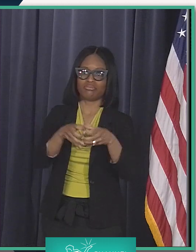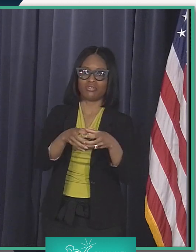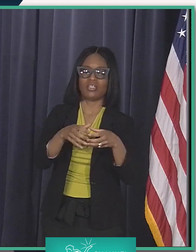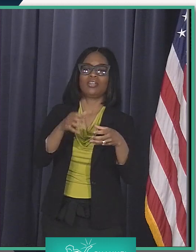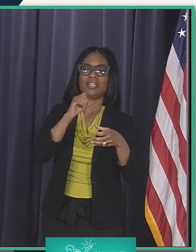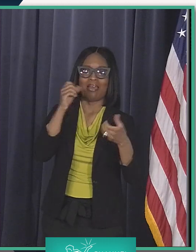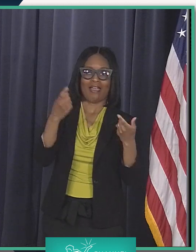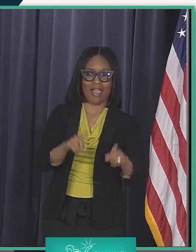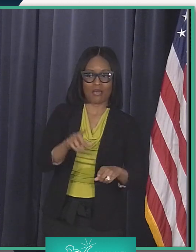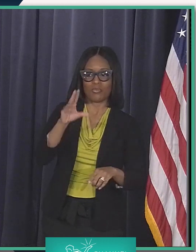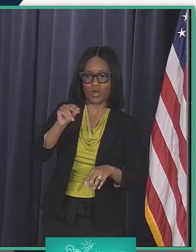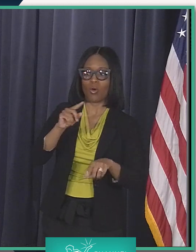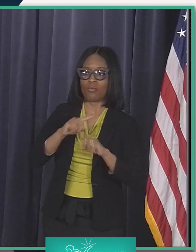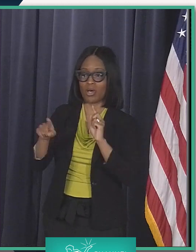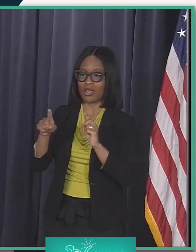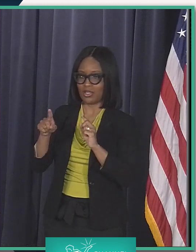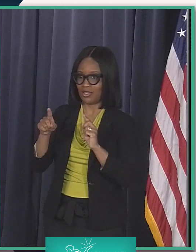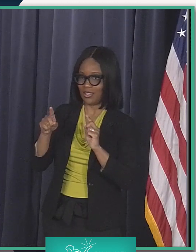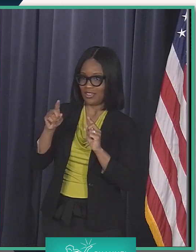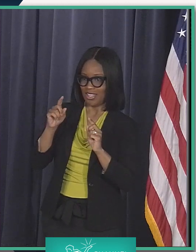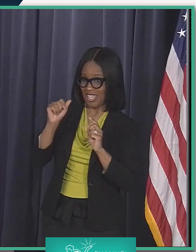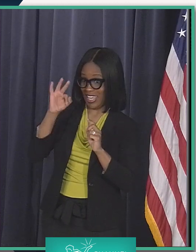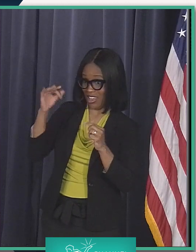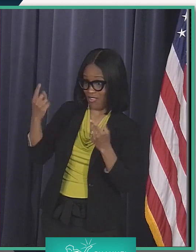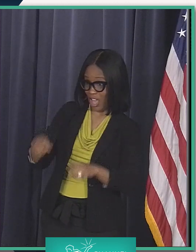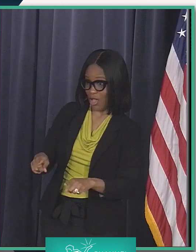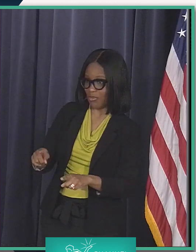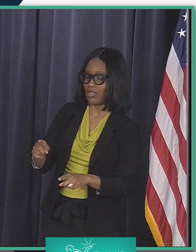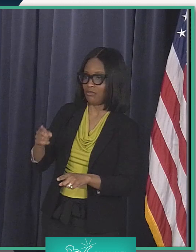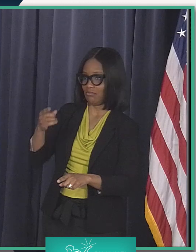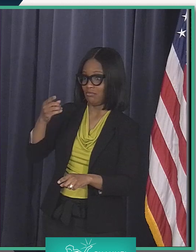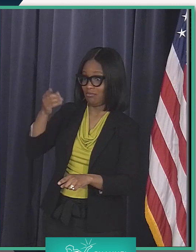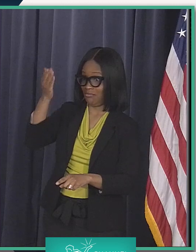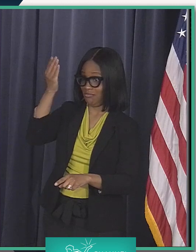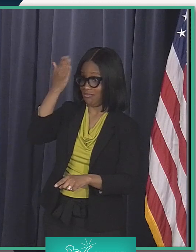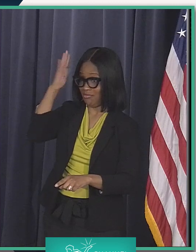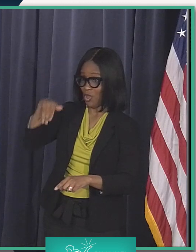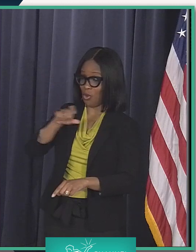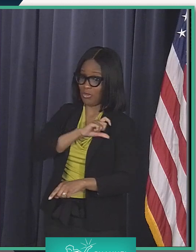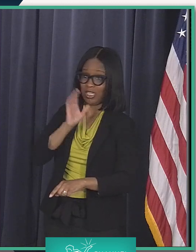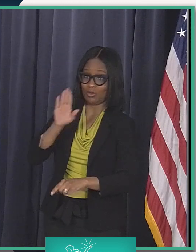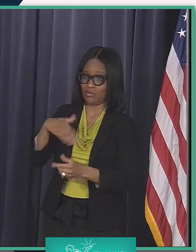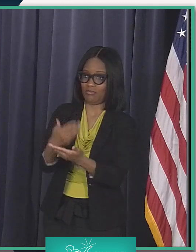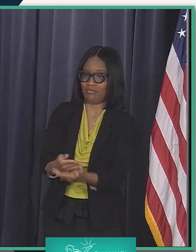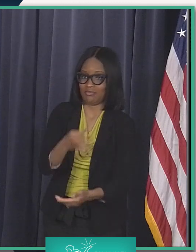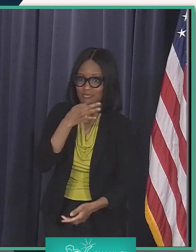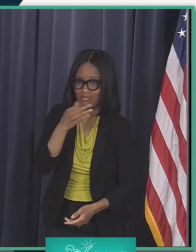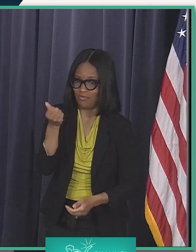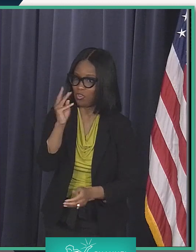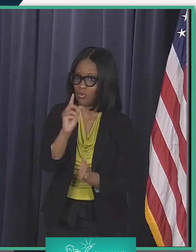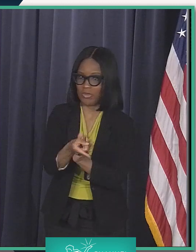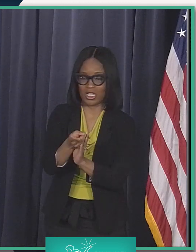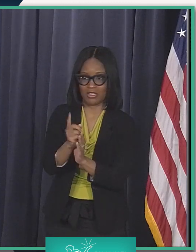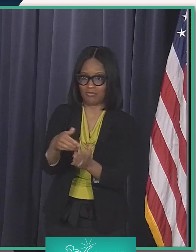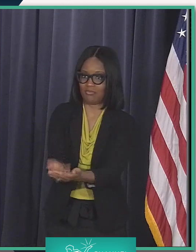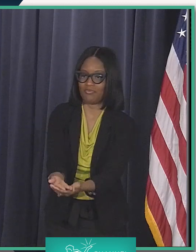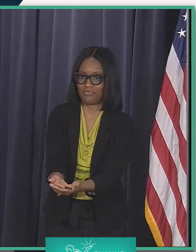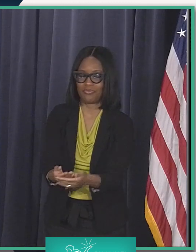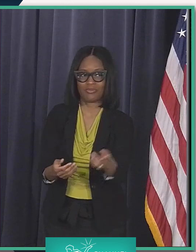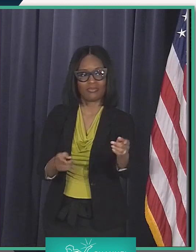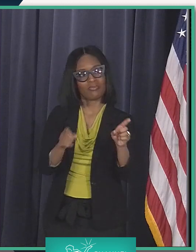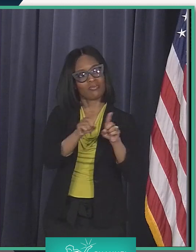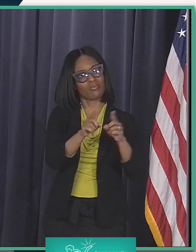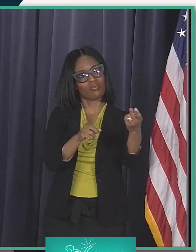when they happen, you can be pretty sure the police car is going to be there in a matter of a few minutes. Sure. And yesterday you had mentioned